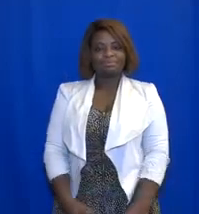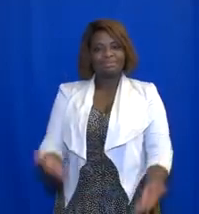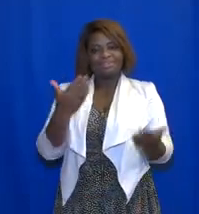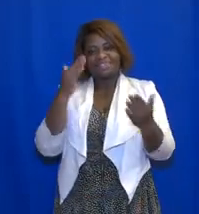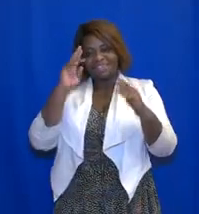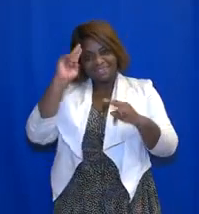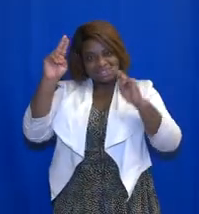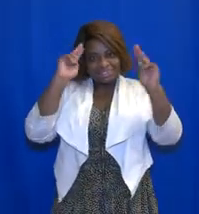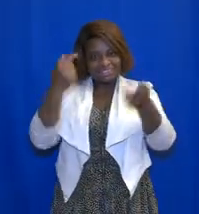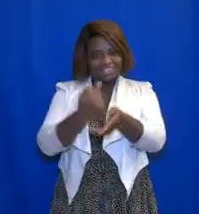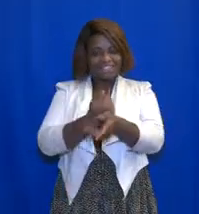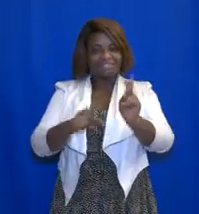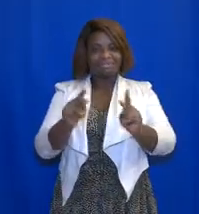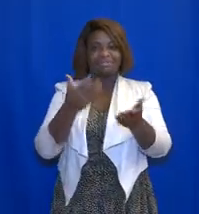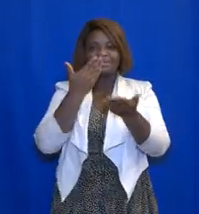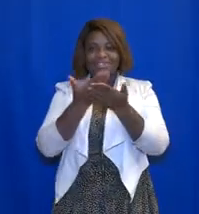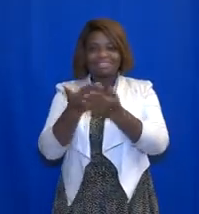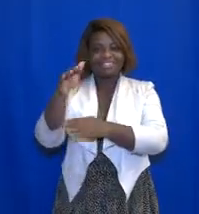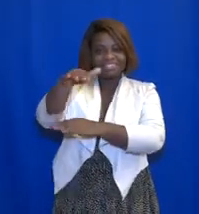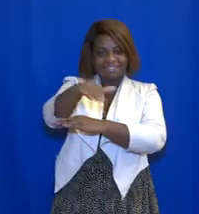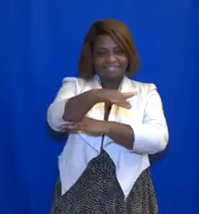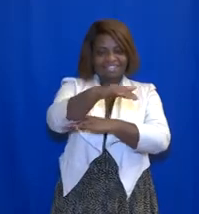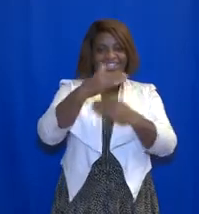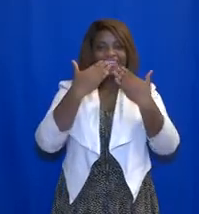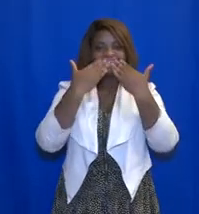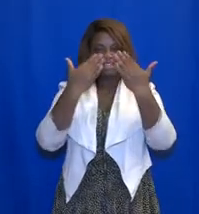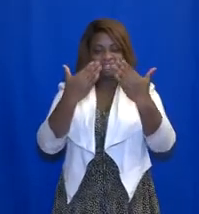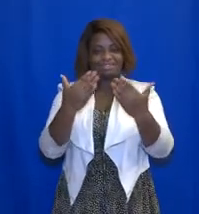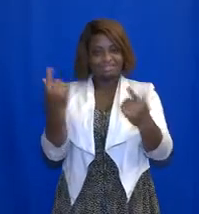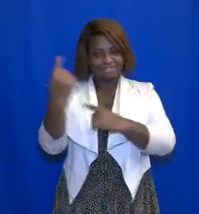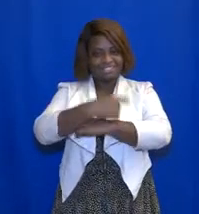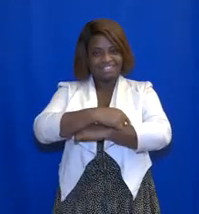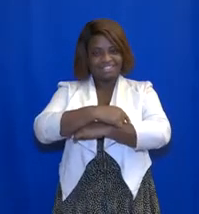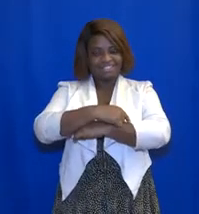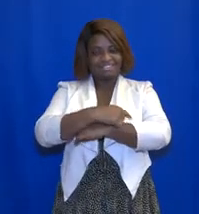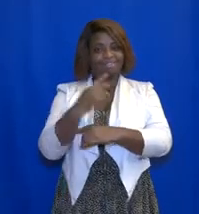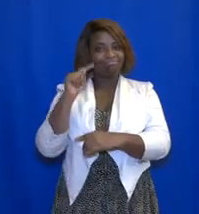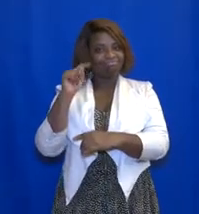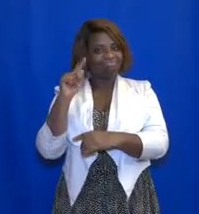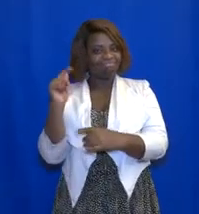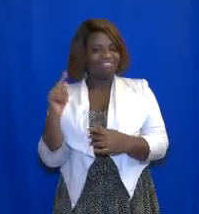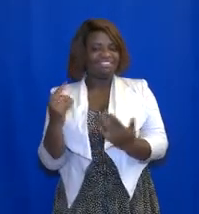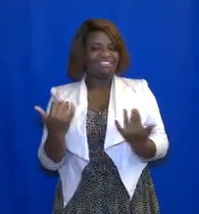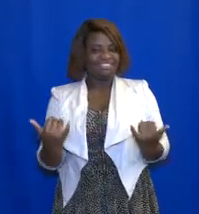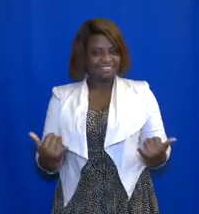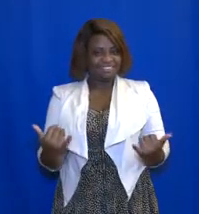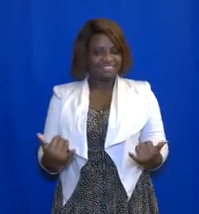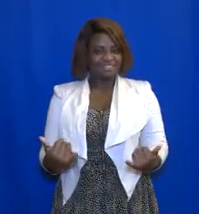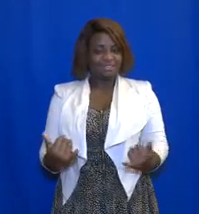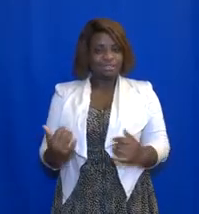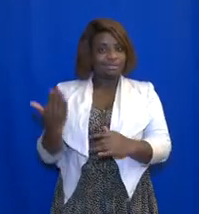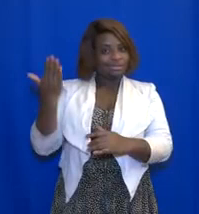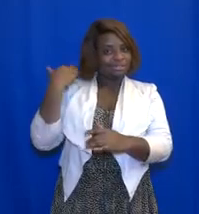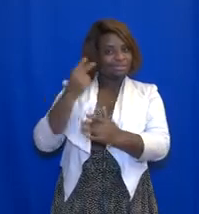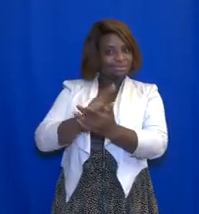Fellow Ghanaians, good evening, and thank you for having me in your homes once again.